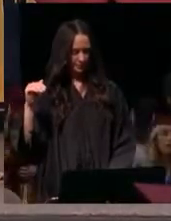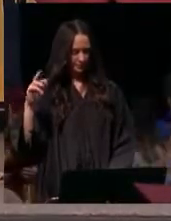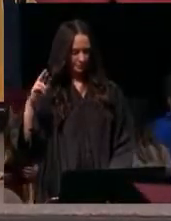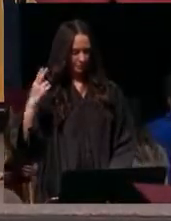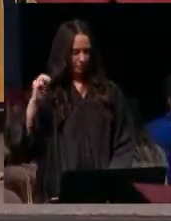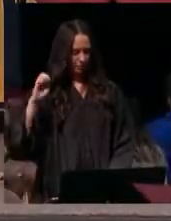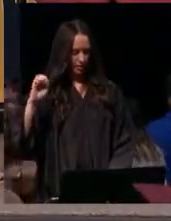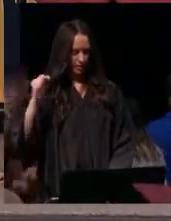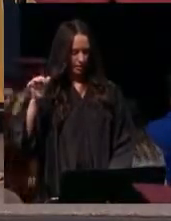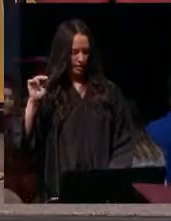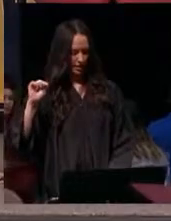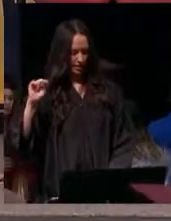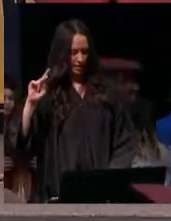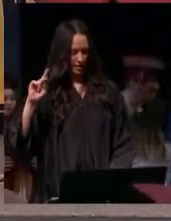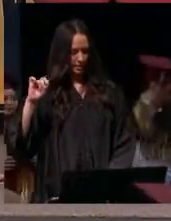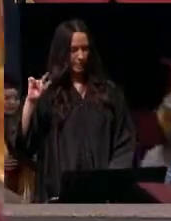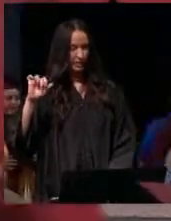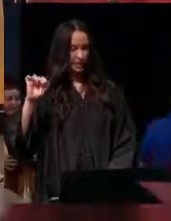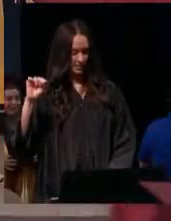Reagan Keeland.